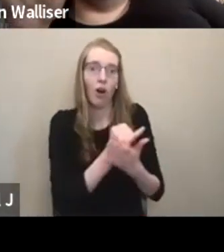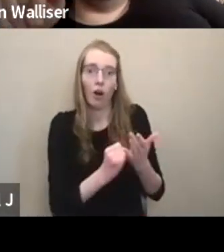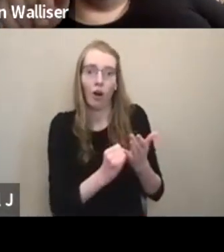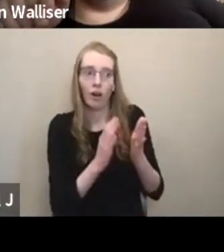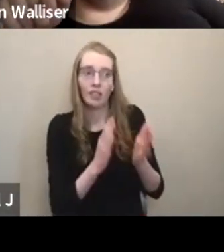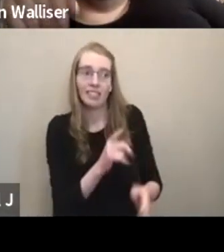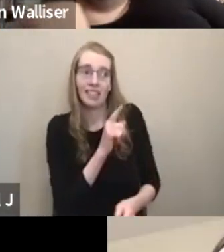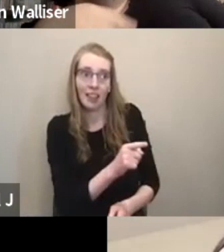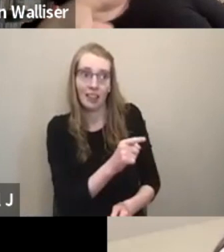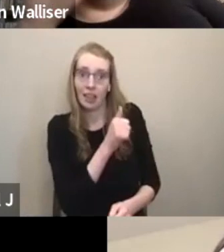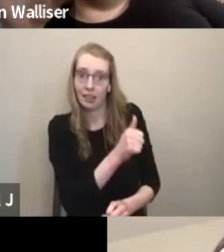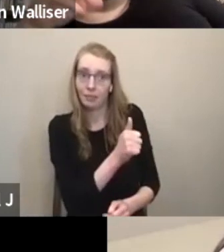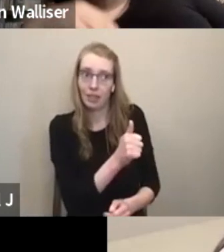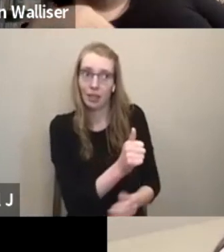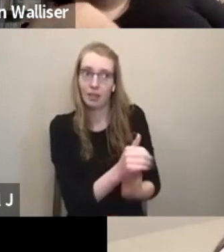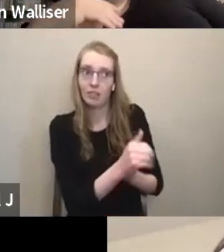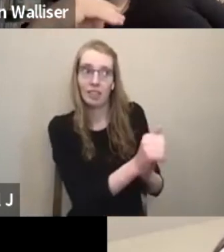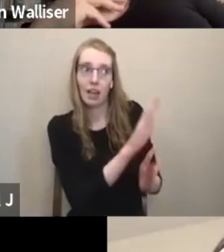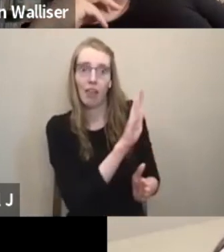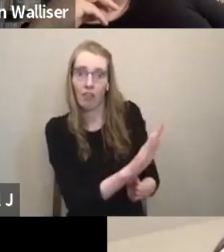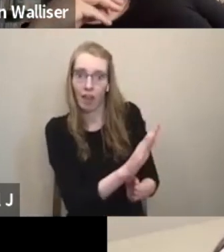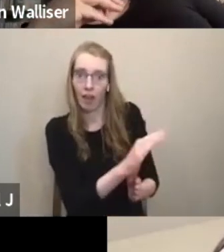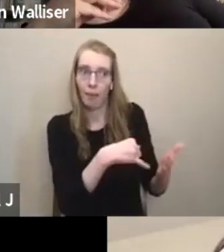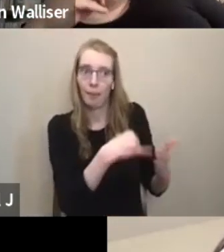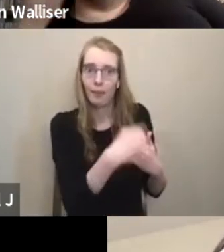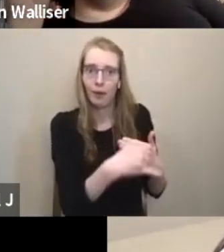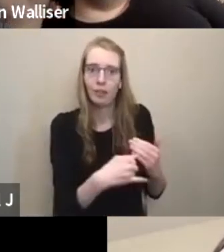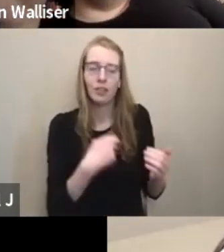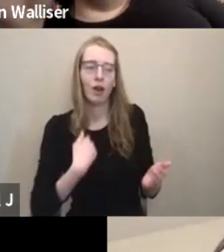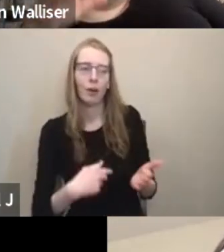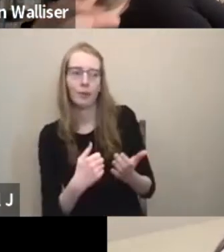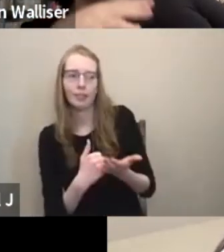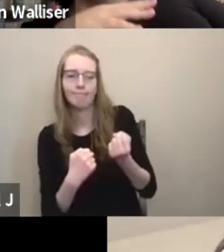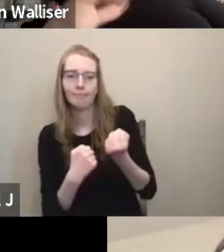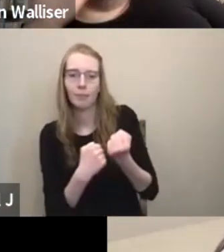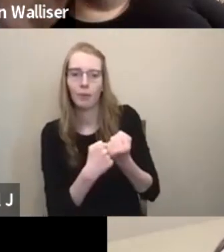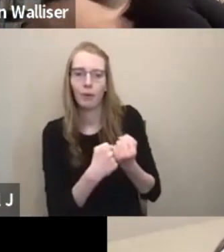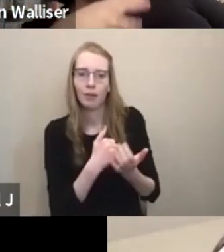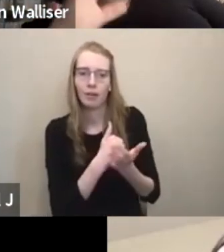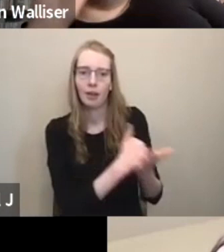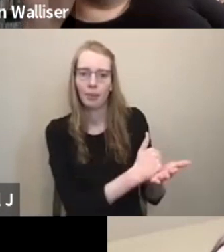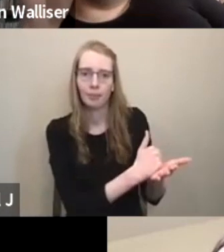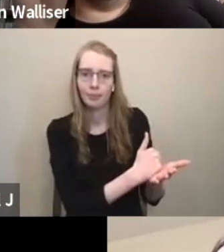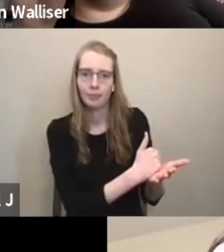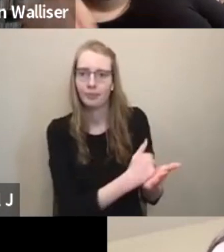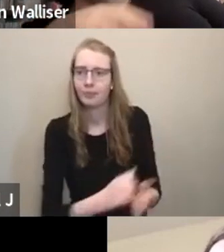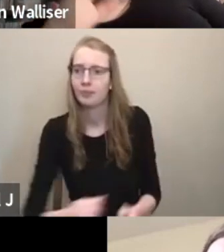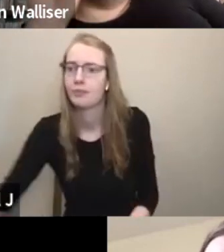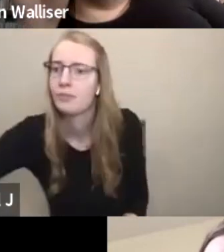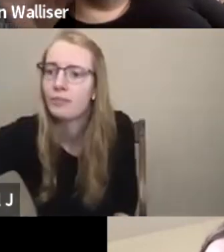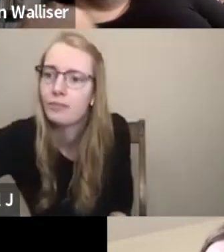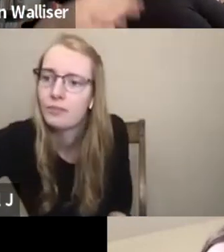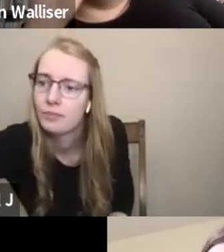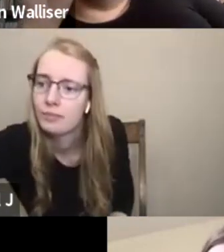helping them produce their show. They can rehearse on whatever schedule they want. And then we just help them, like we get the space and we help them